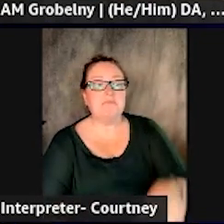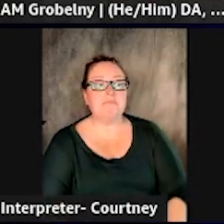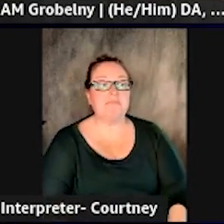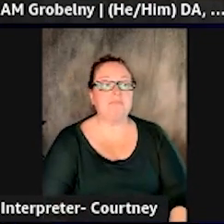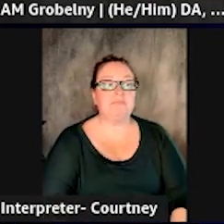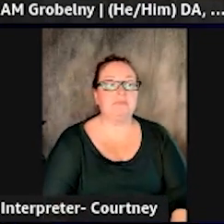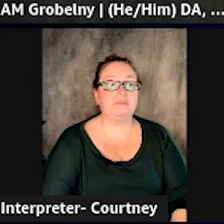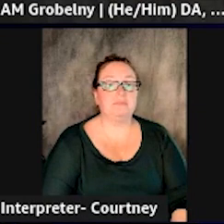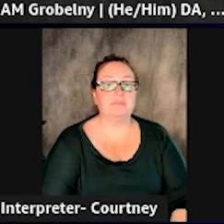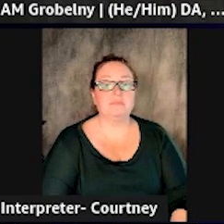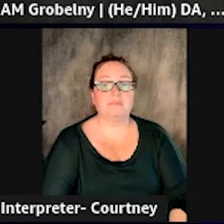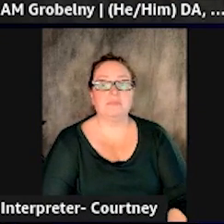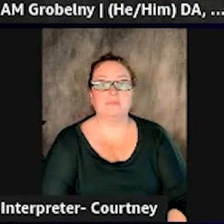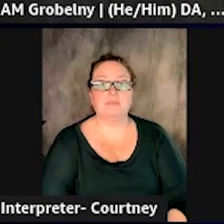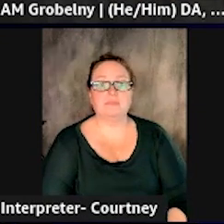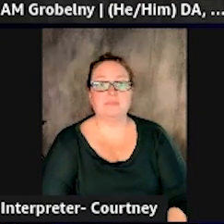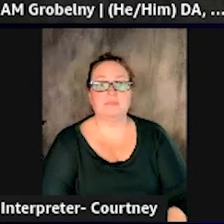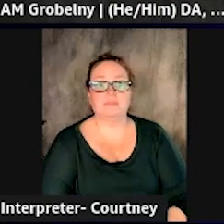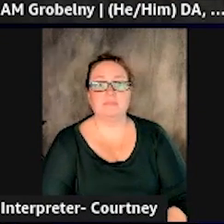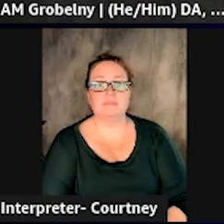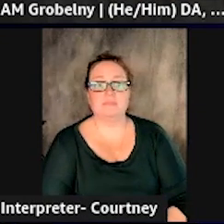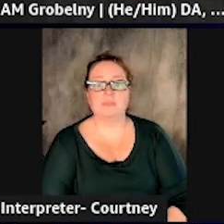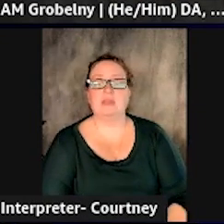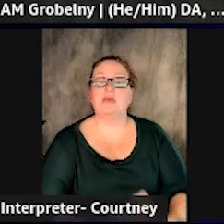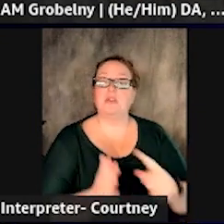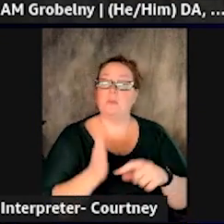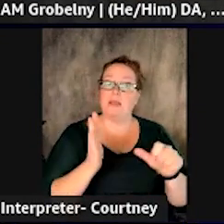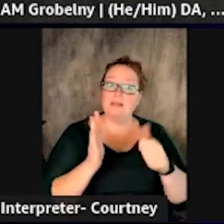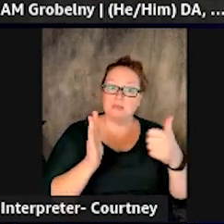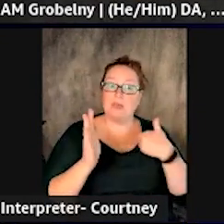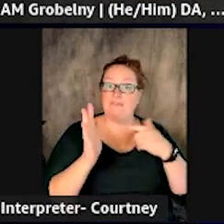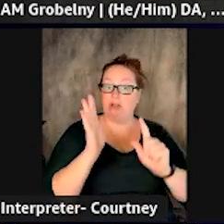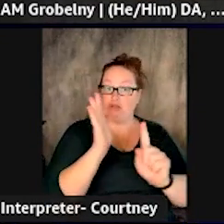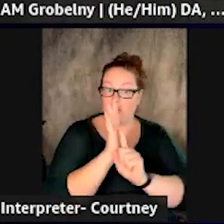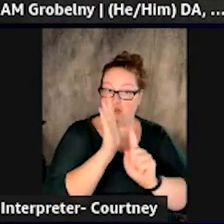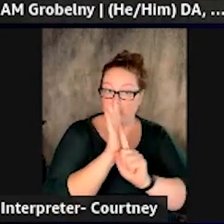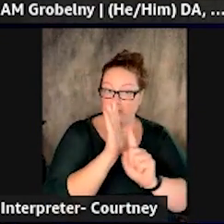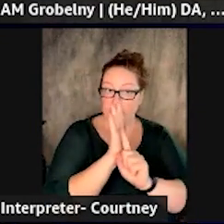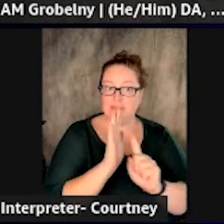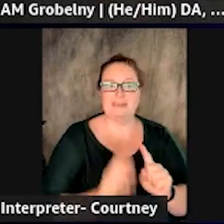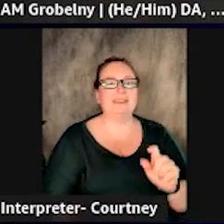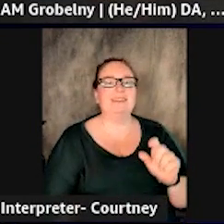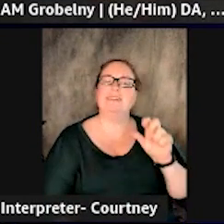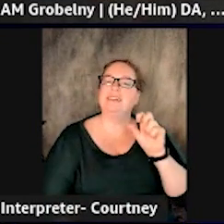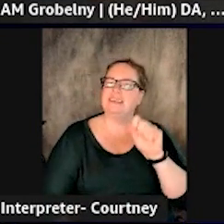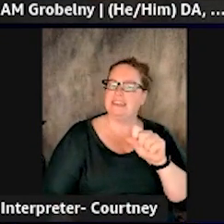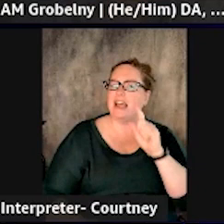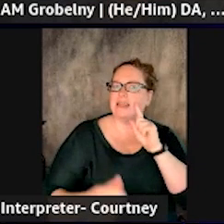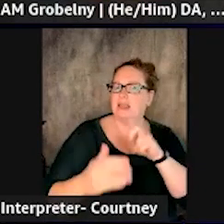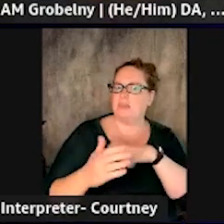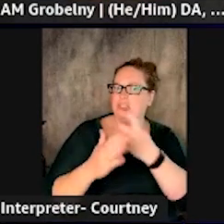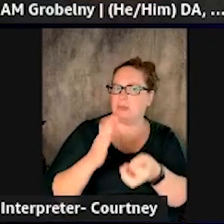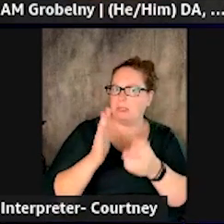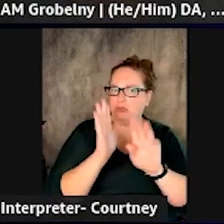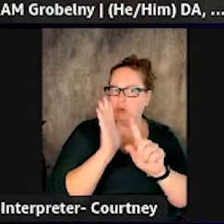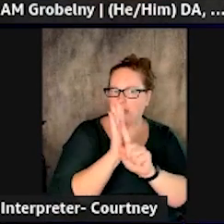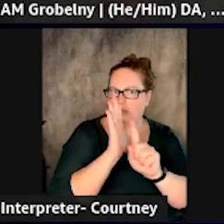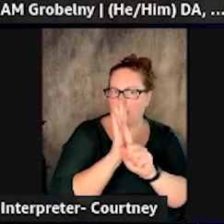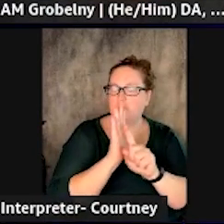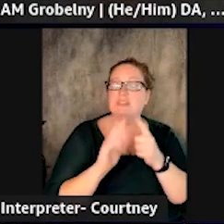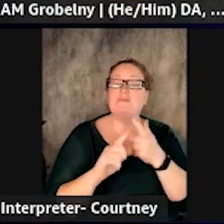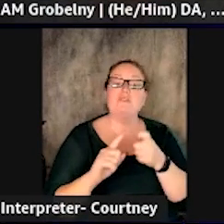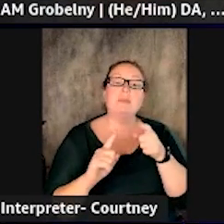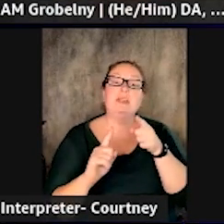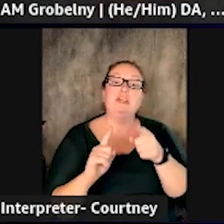What else do we have? So we talked about alarms. Yeah. Yeah. Let me jump into alarms. So from here I have, and